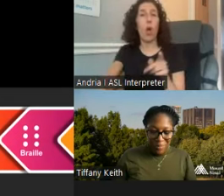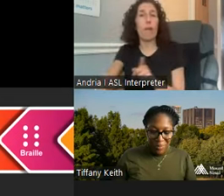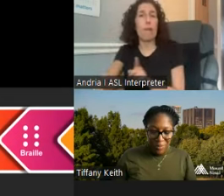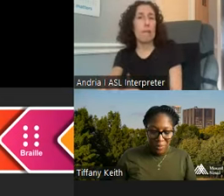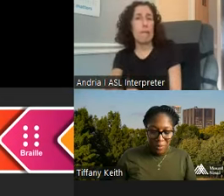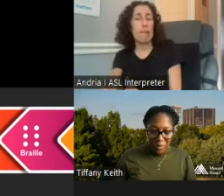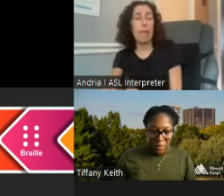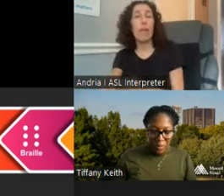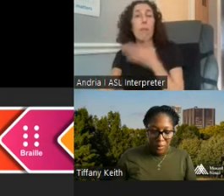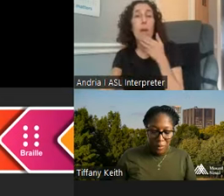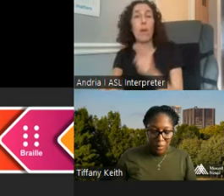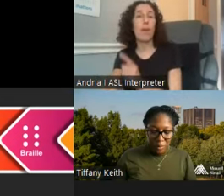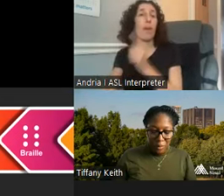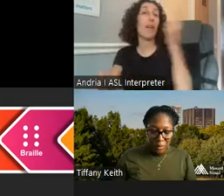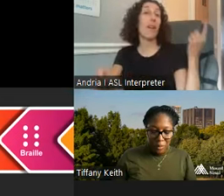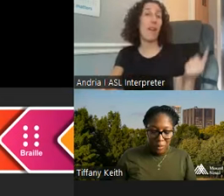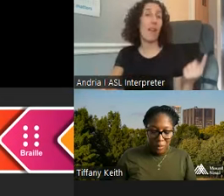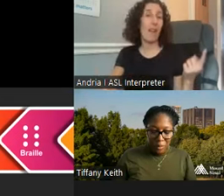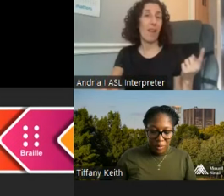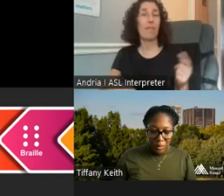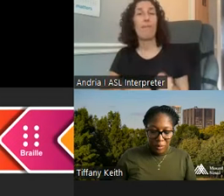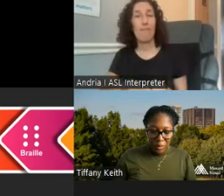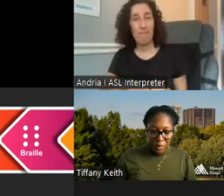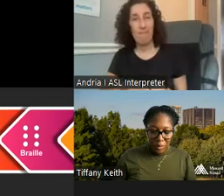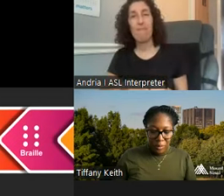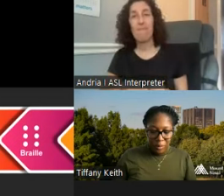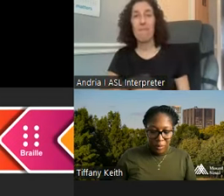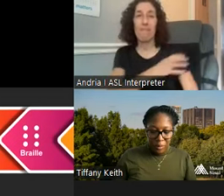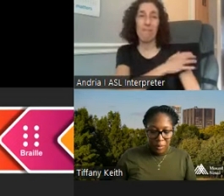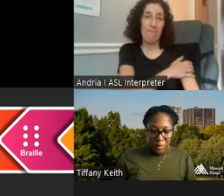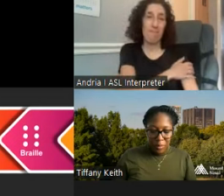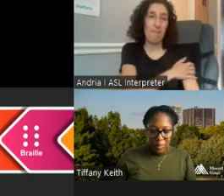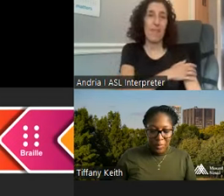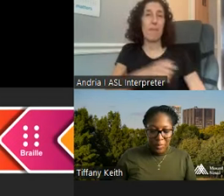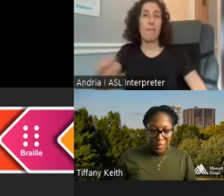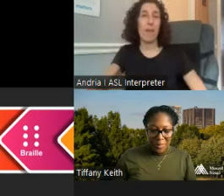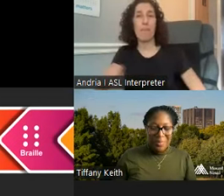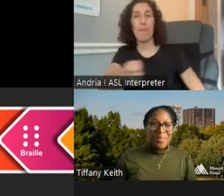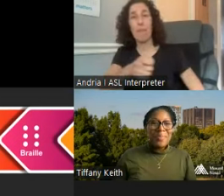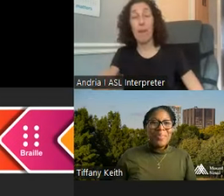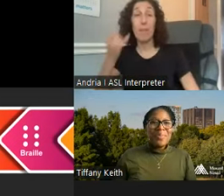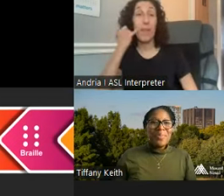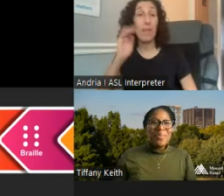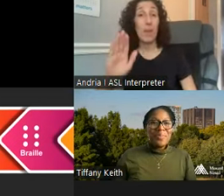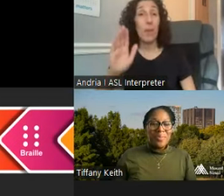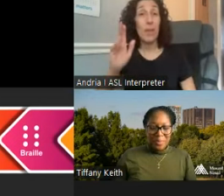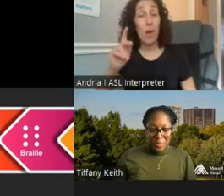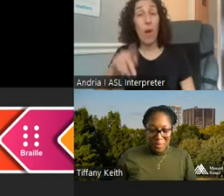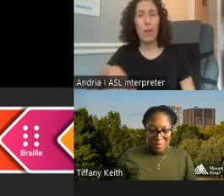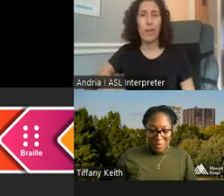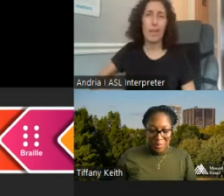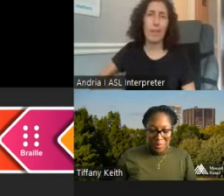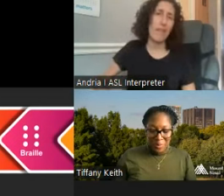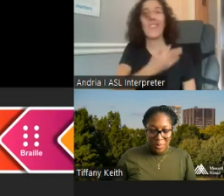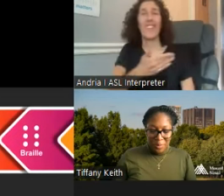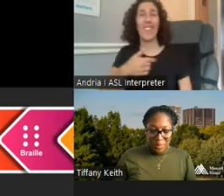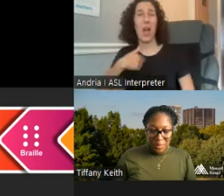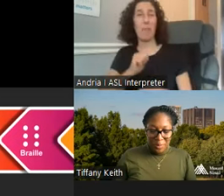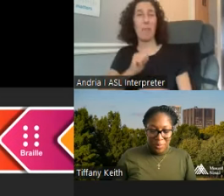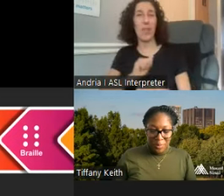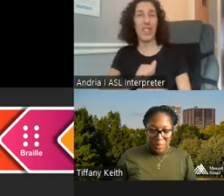do get in the way of the dog will push you out of the way. They have no problem with that. You can offer to read written materials